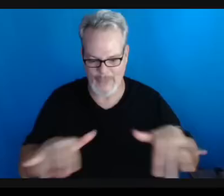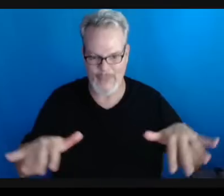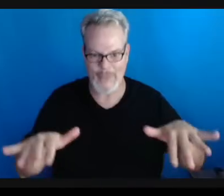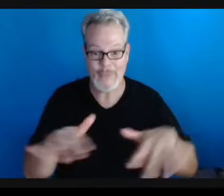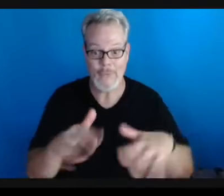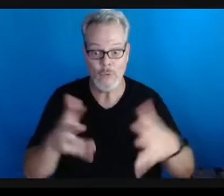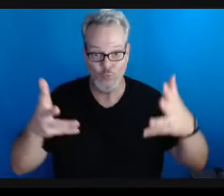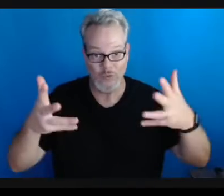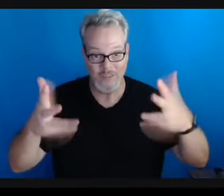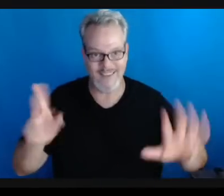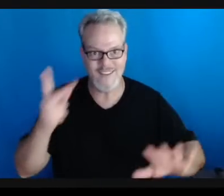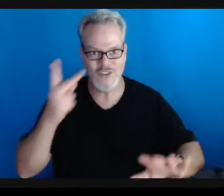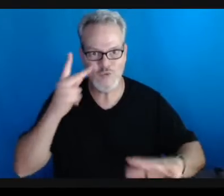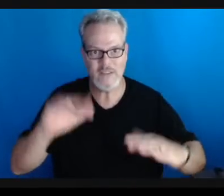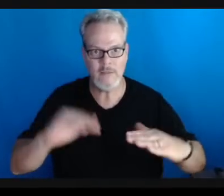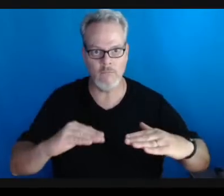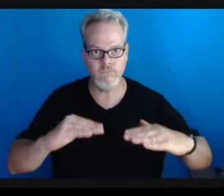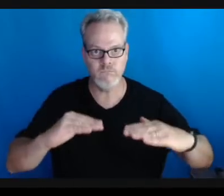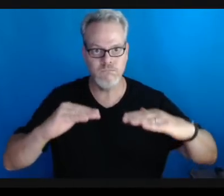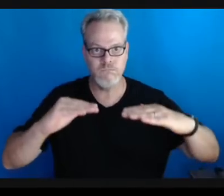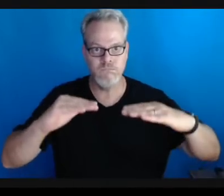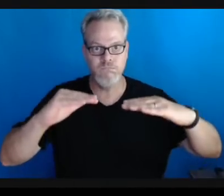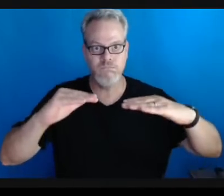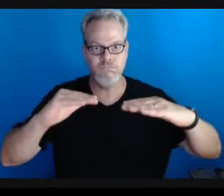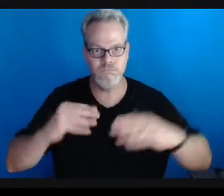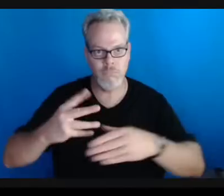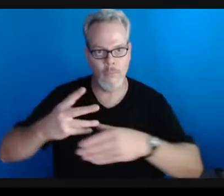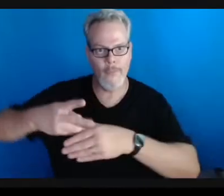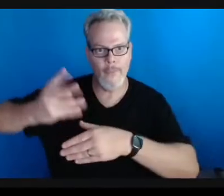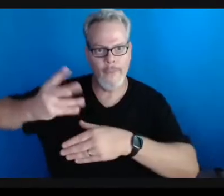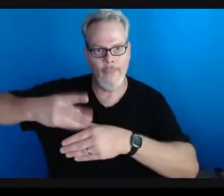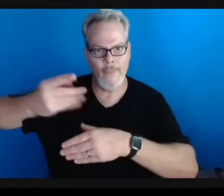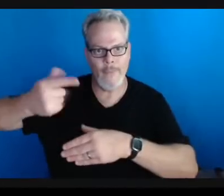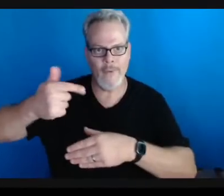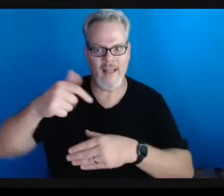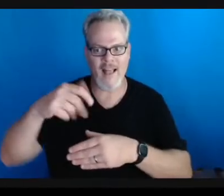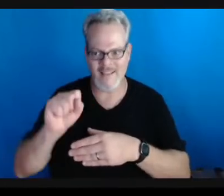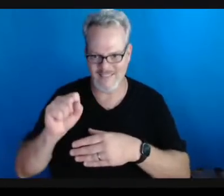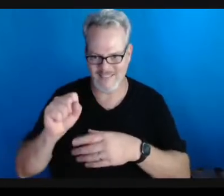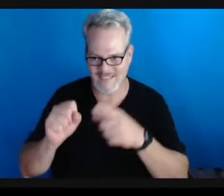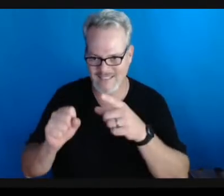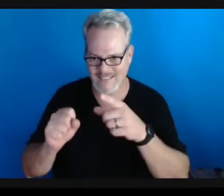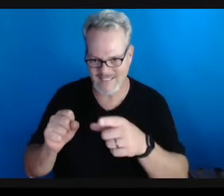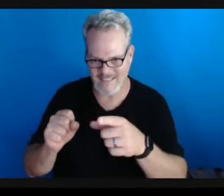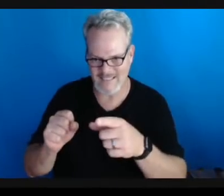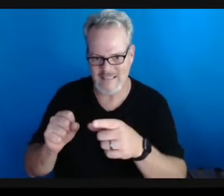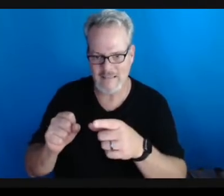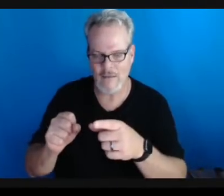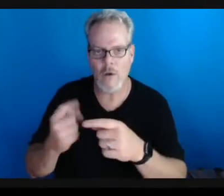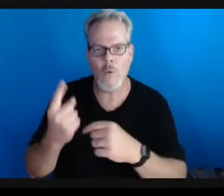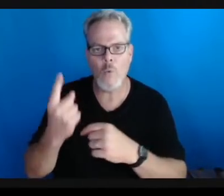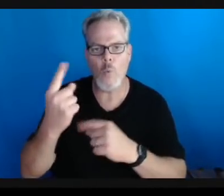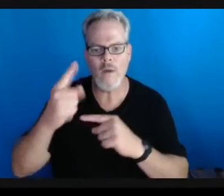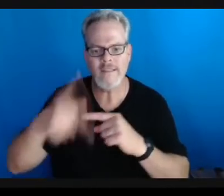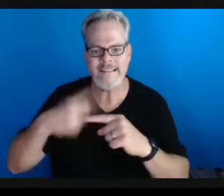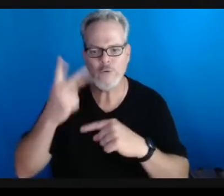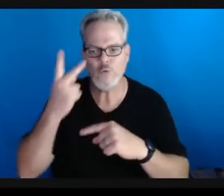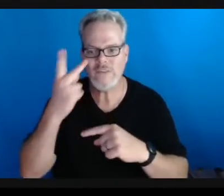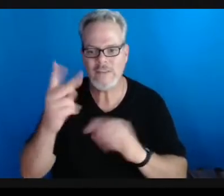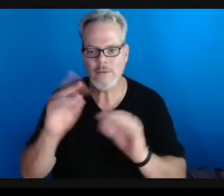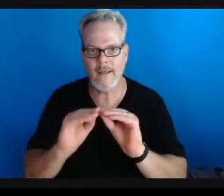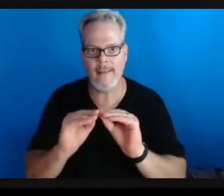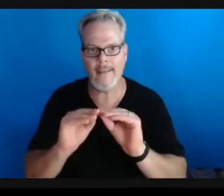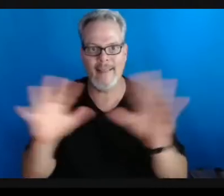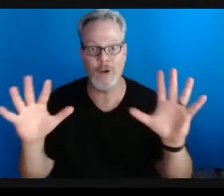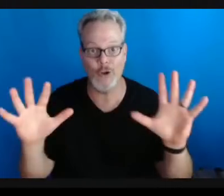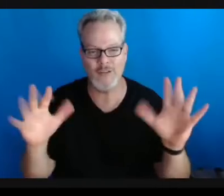surface here contracting as well, with the gas escaping and the whole surface lowering it. I cut out one night in the sequence here at the very end so you can see it a little bit more clearly. So let me